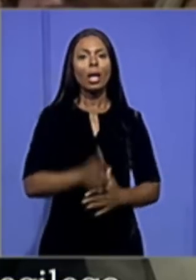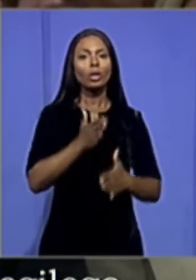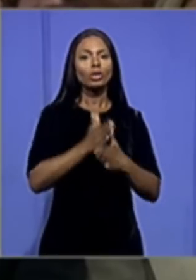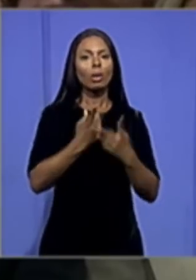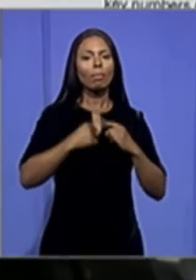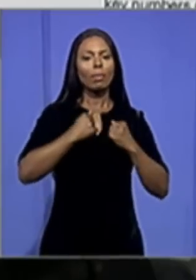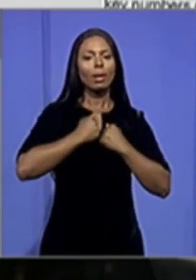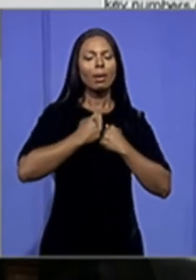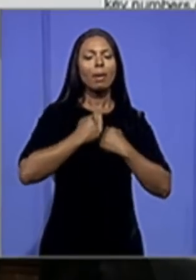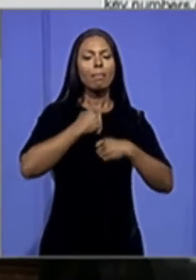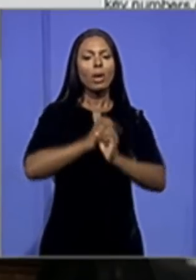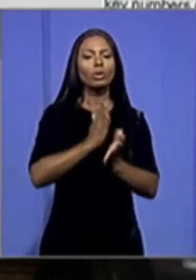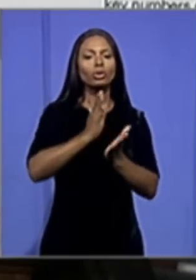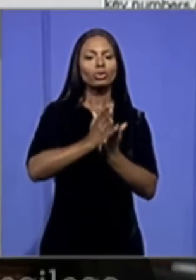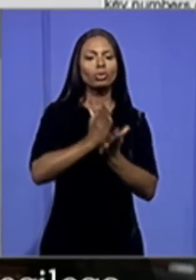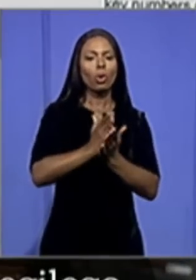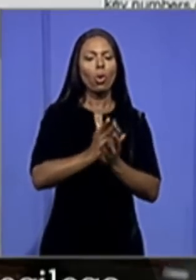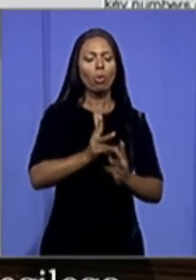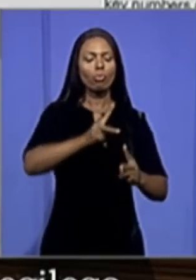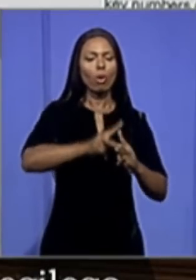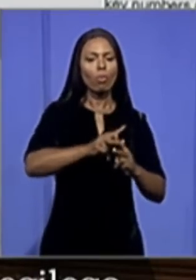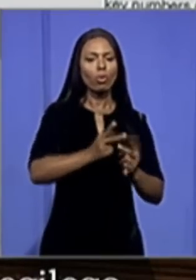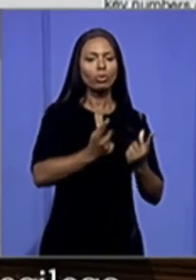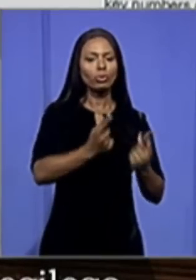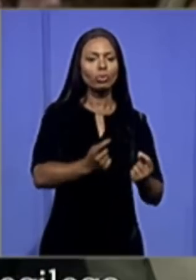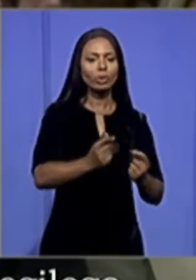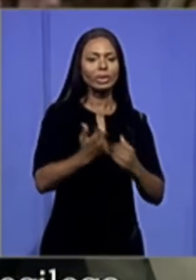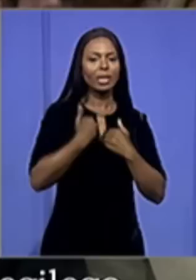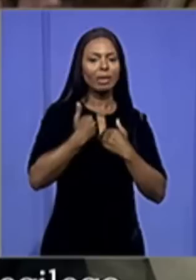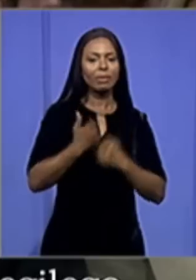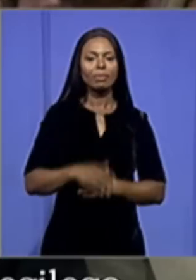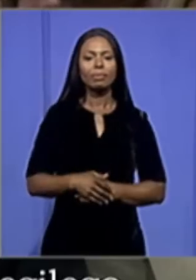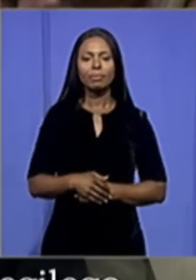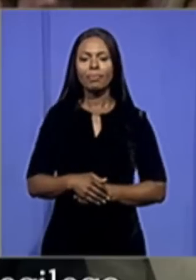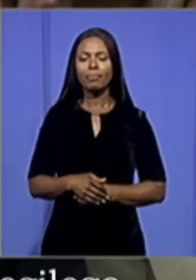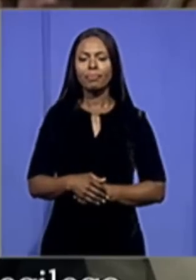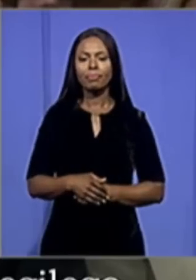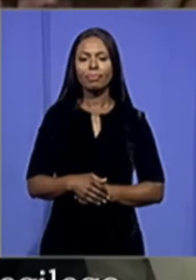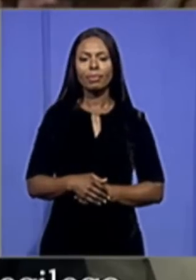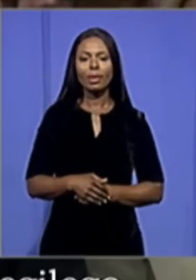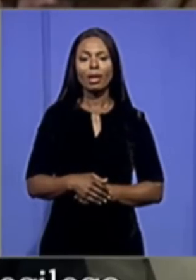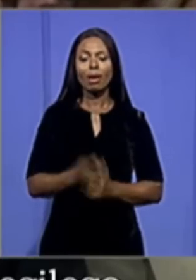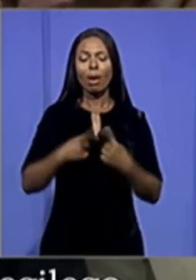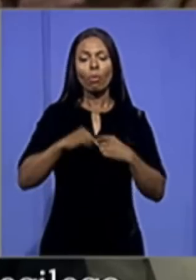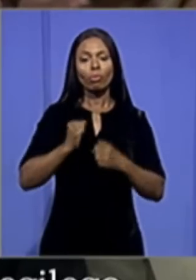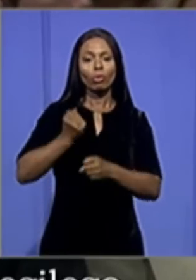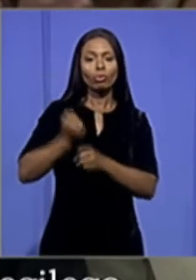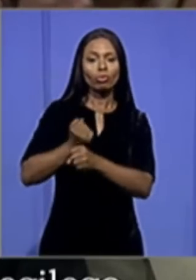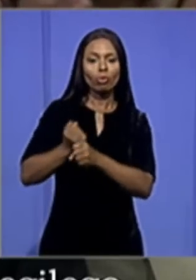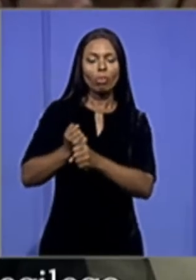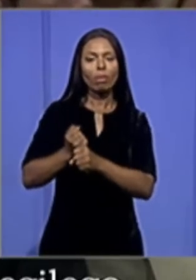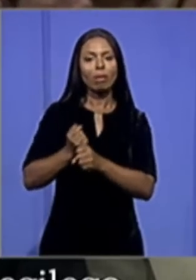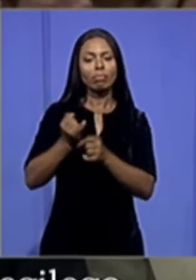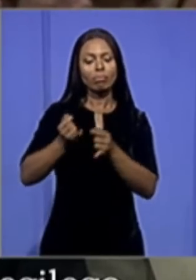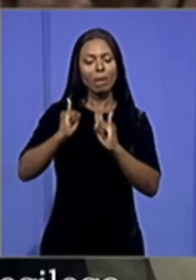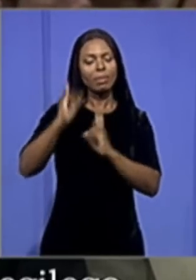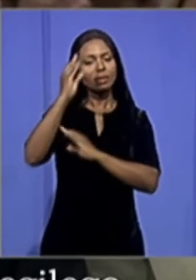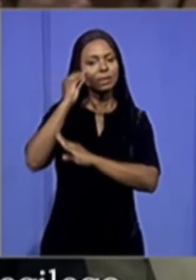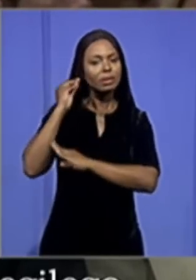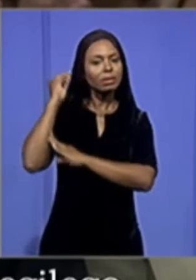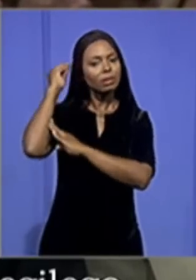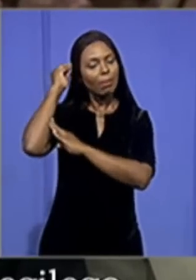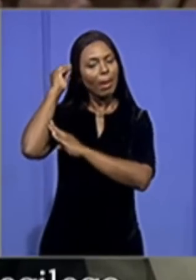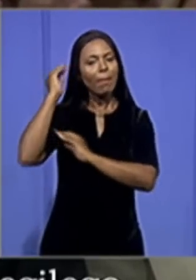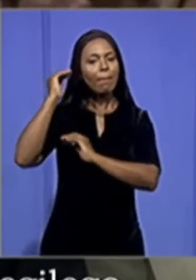job is to make sure that we build tools to keep people safe. Are you going to compensate them? Senator, our job and what we take seriously is making sure that we